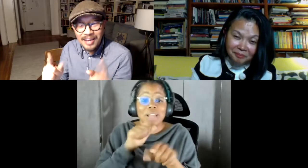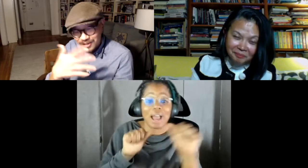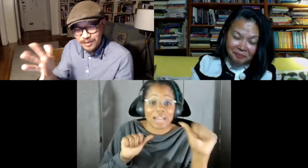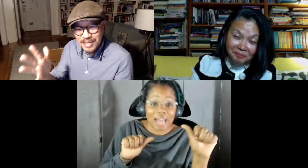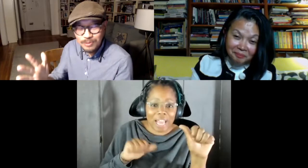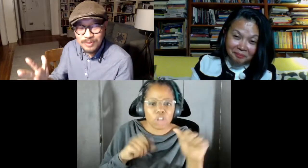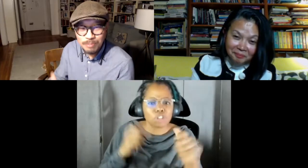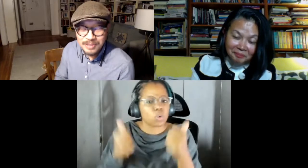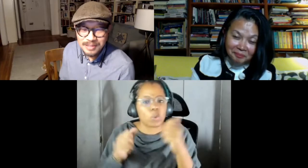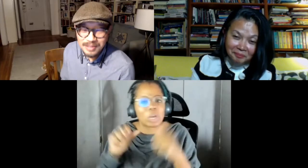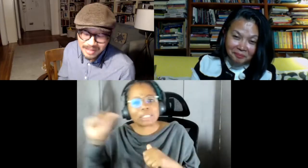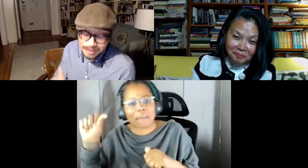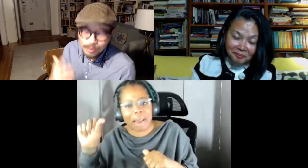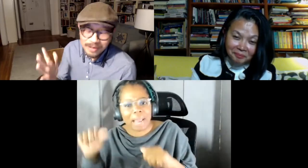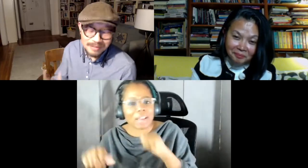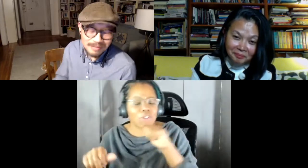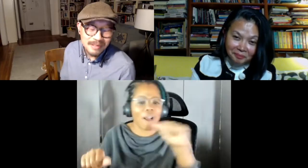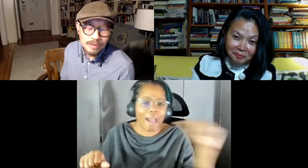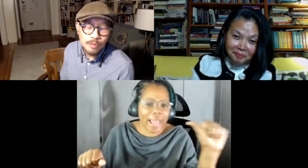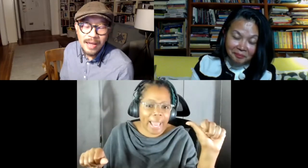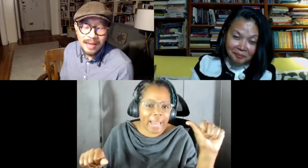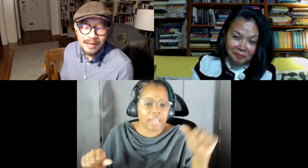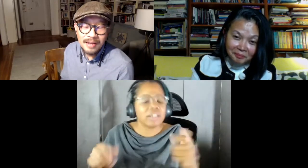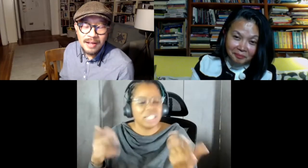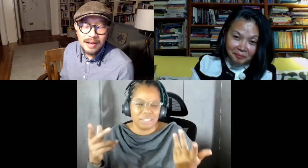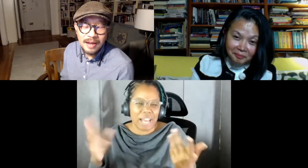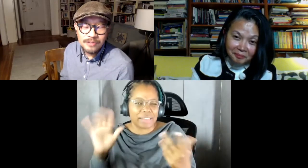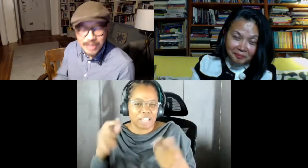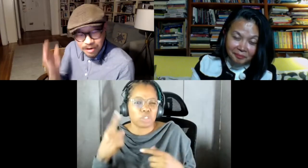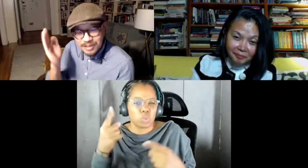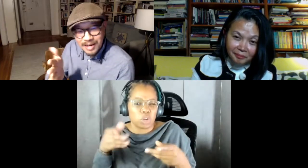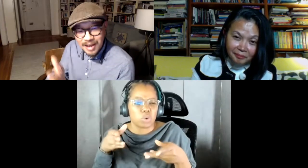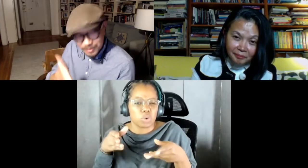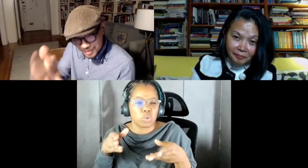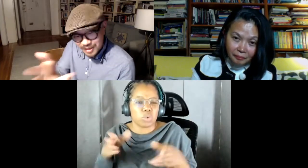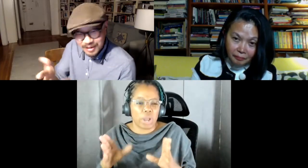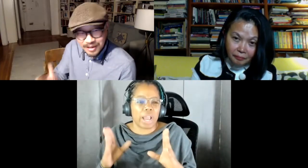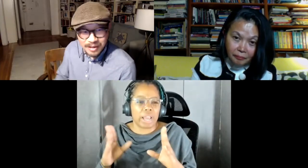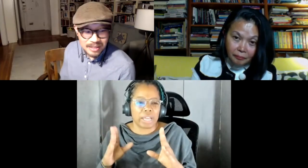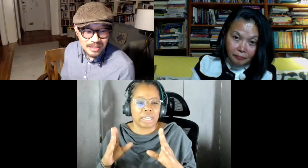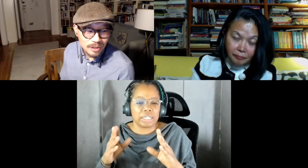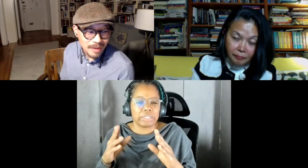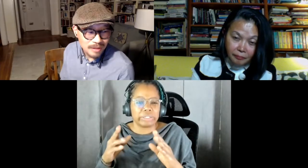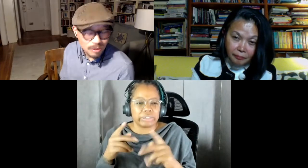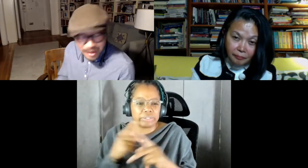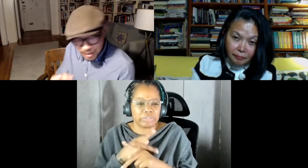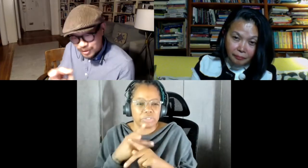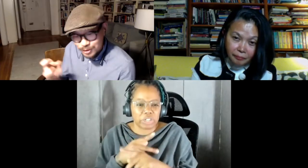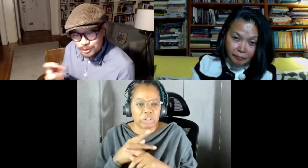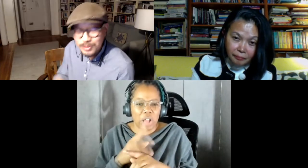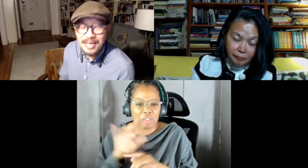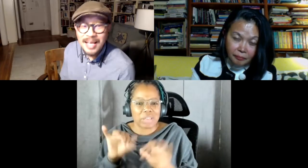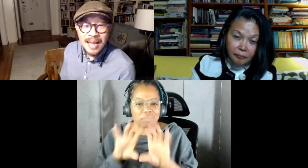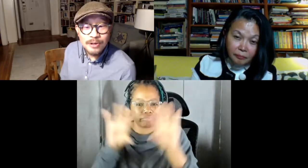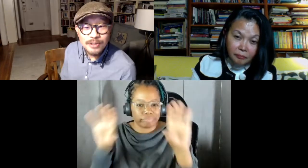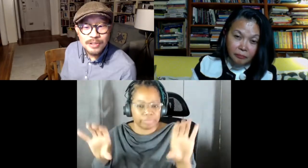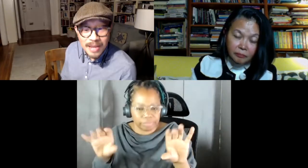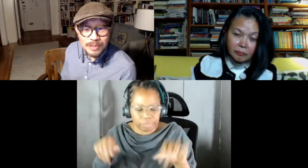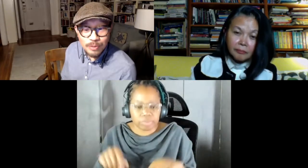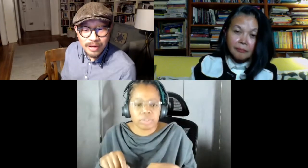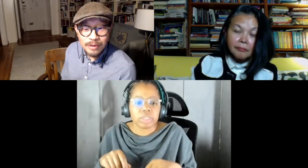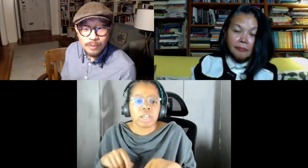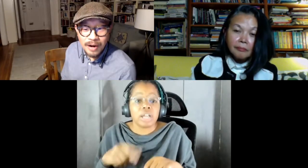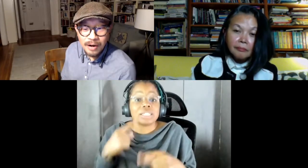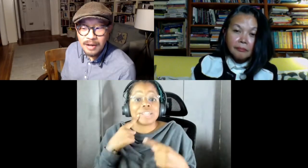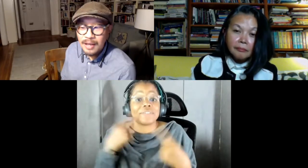not A? That's what they present. That's one way of shattering dichotomy that a teacher might try to bring a student towards. And there's this